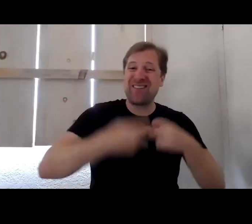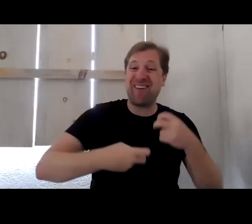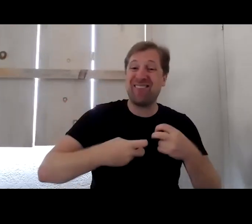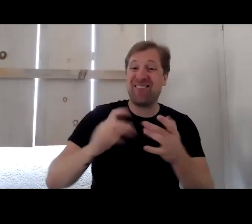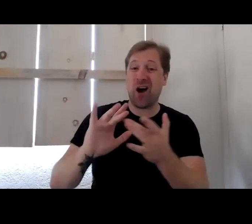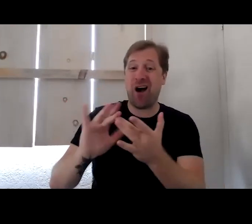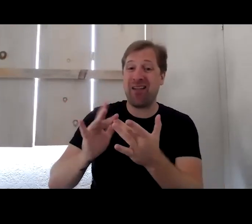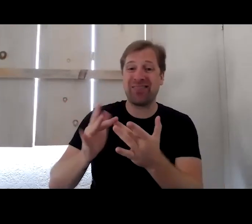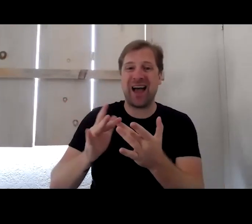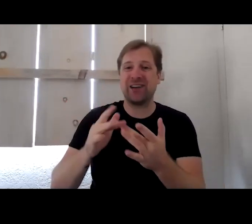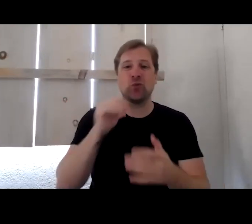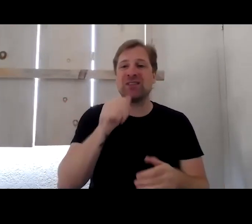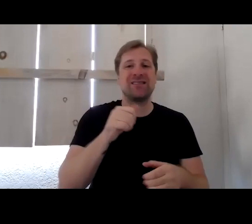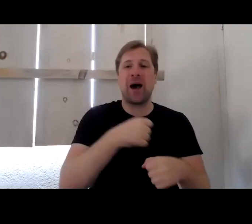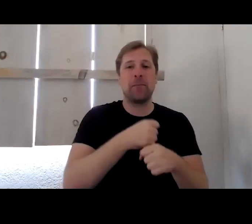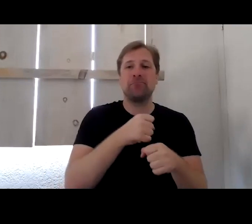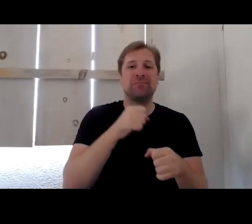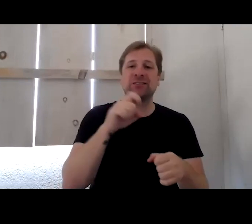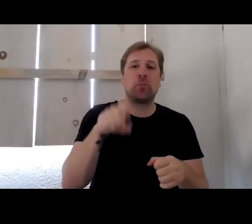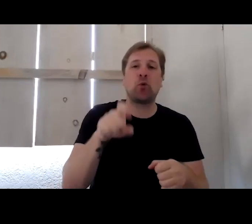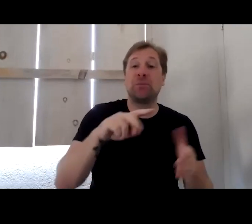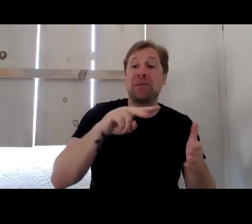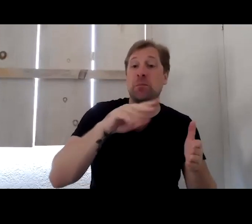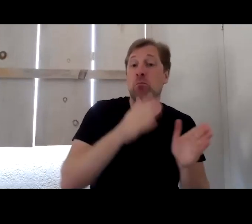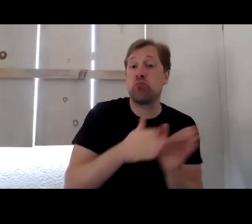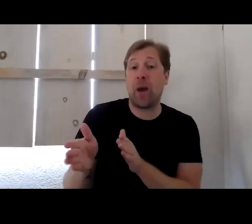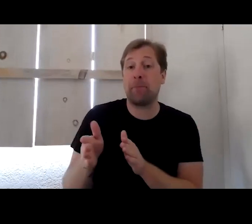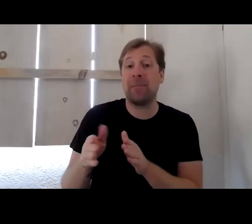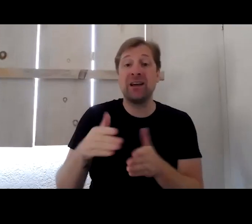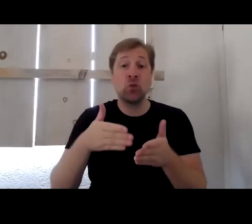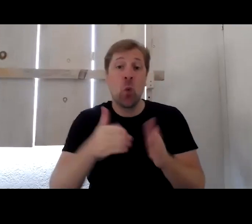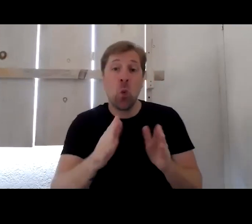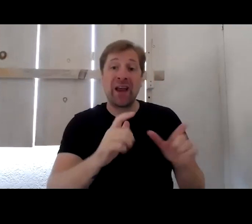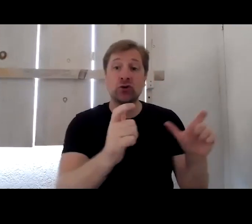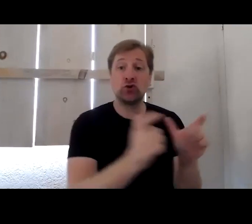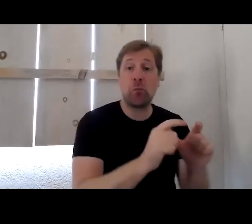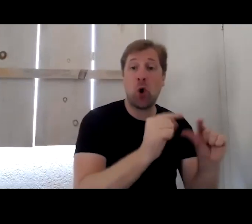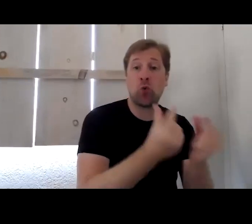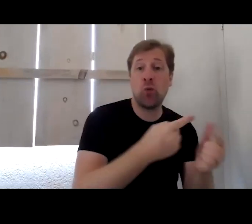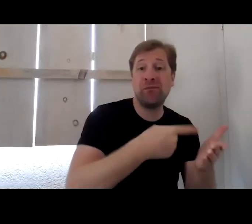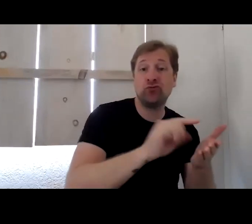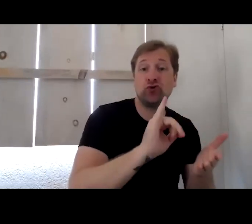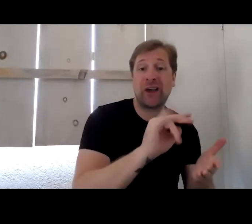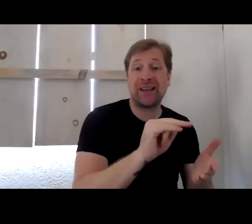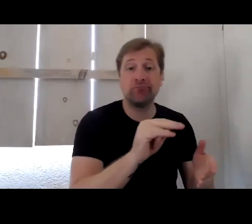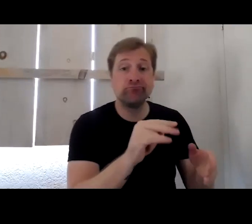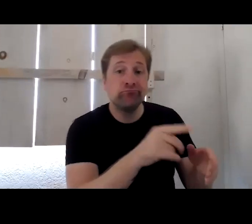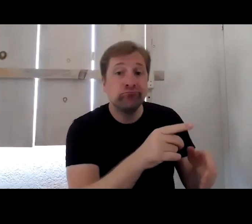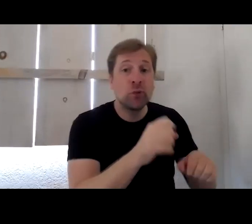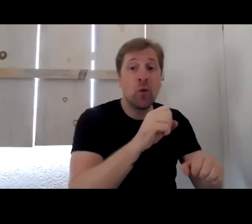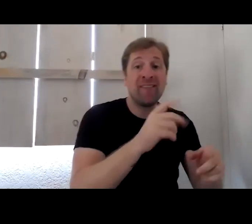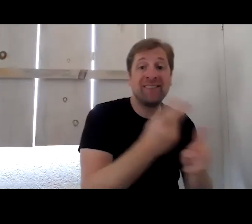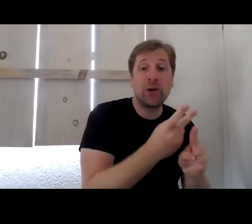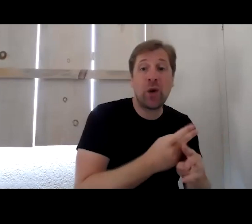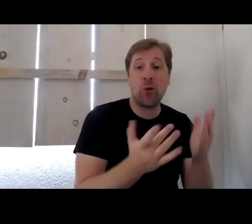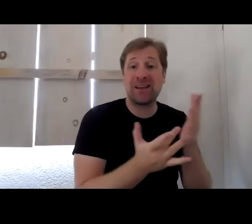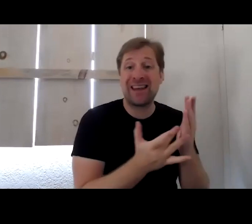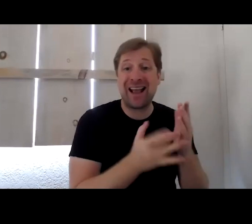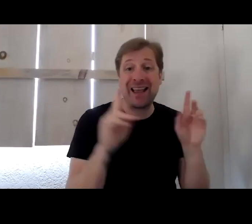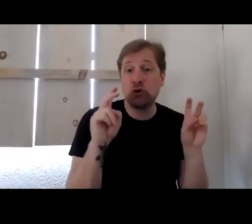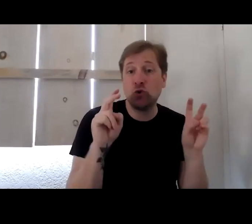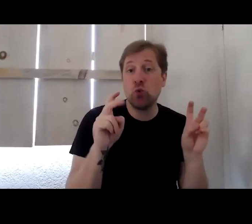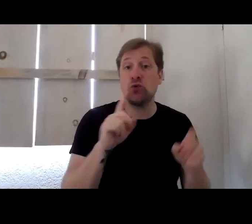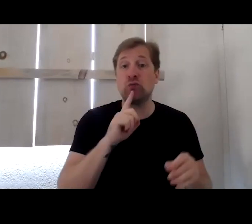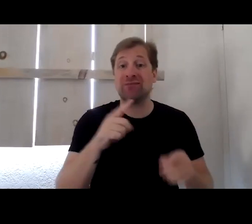prep. It can be a way to check in with students in small groups or individually to work out tech and connectivity issues, make